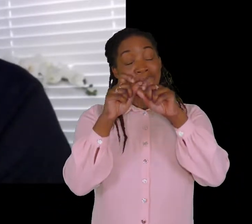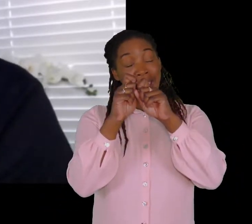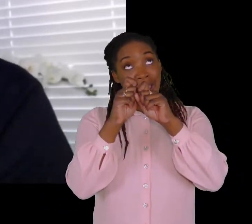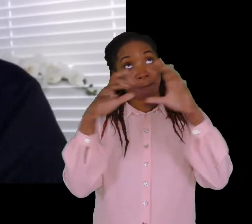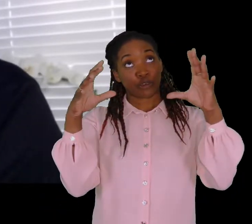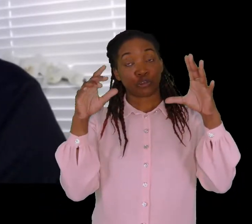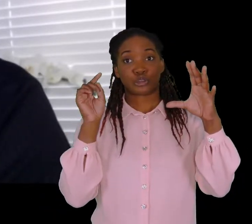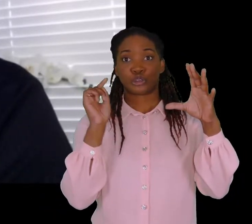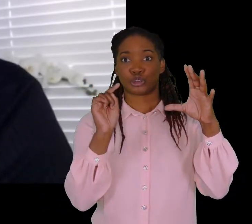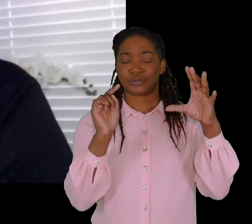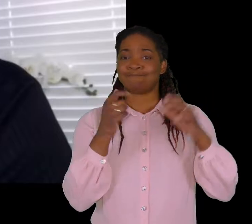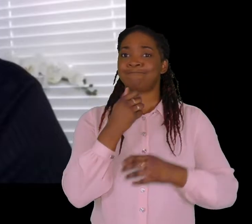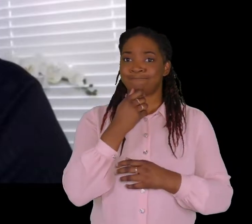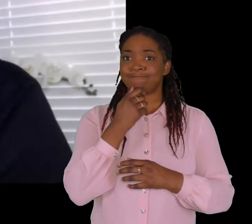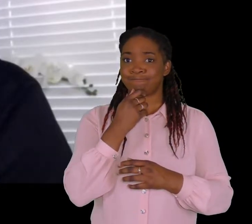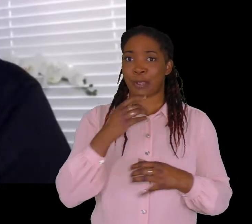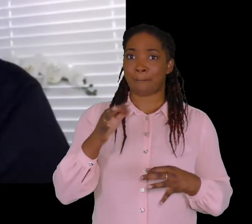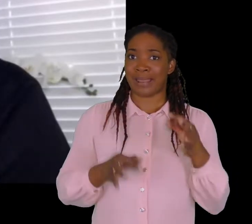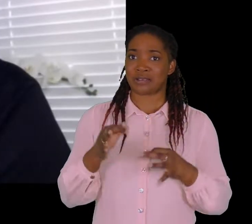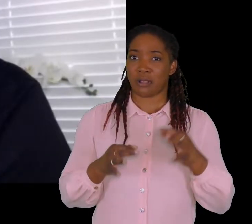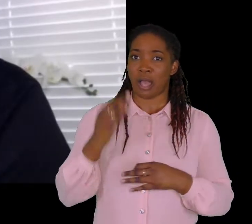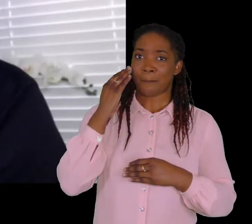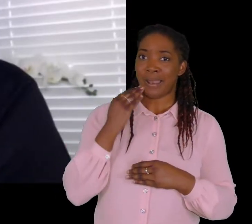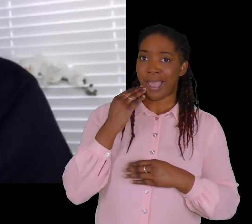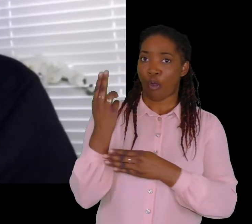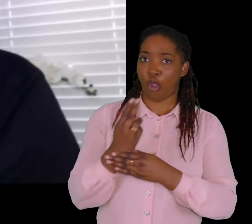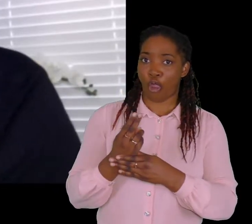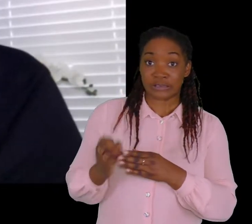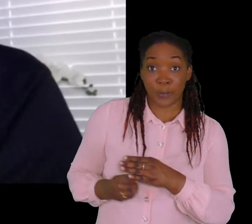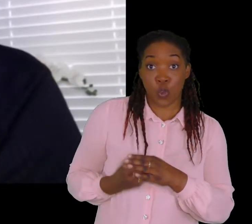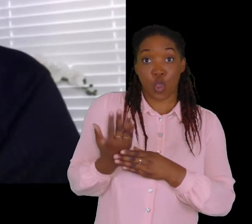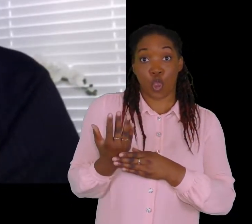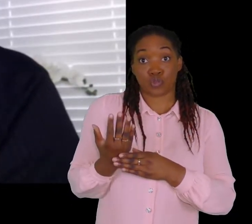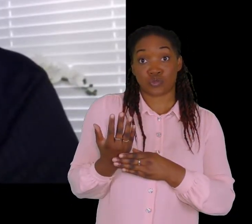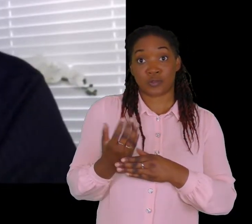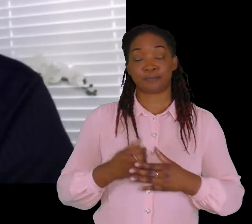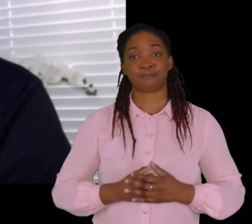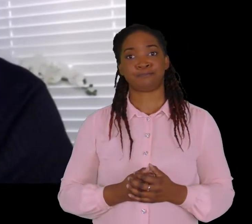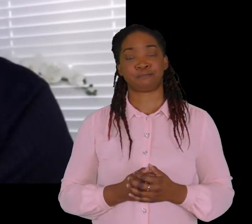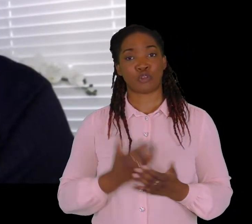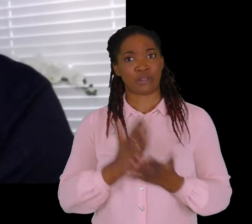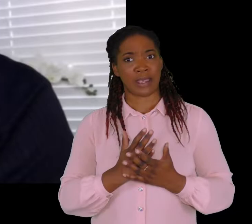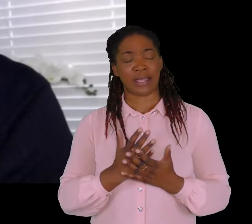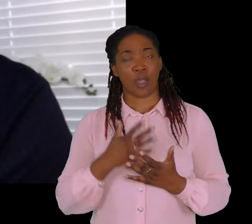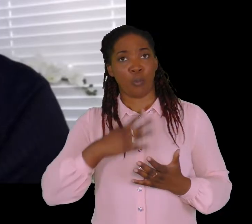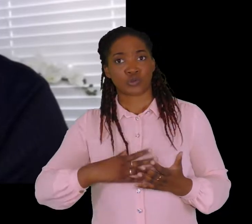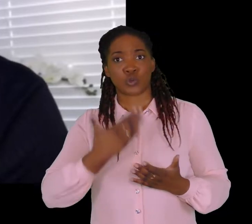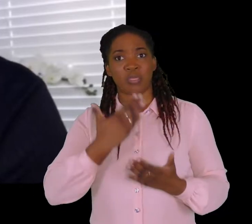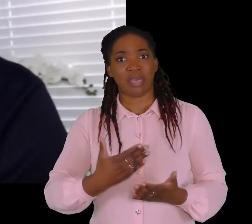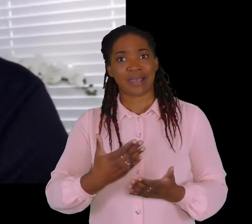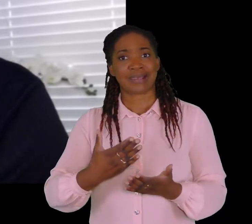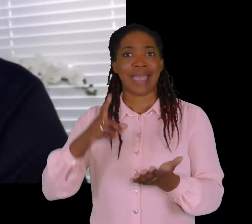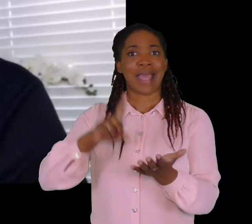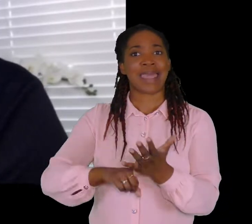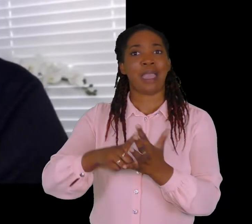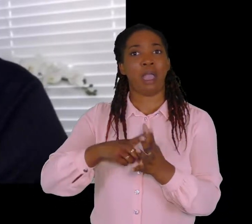of the community out of which political Black art emerged and resonated. I would like to thank